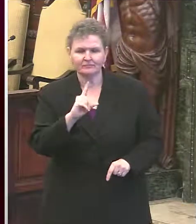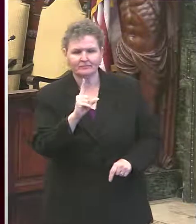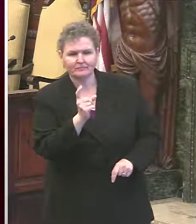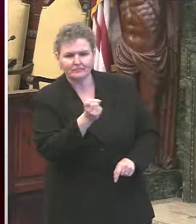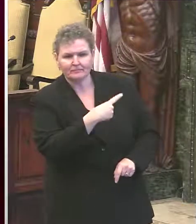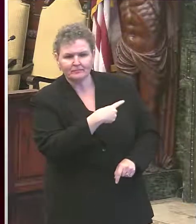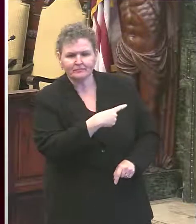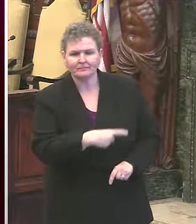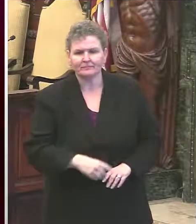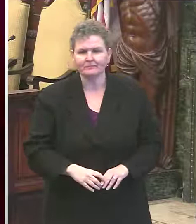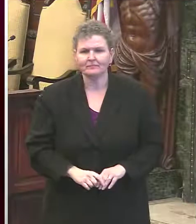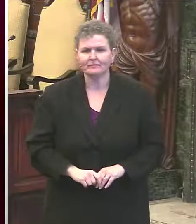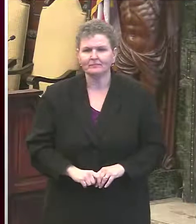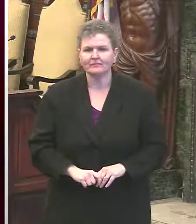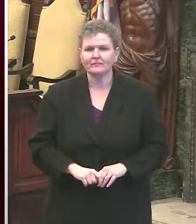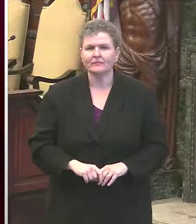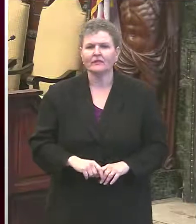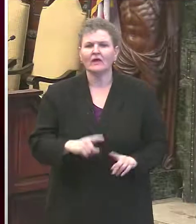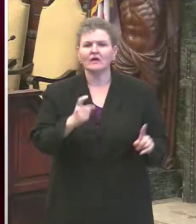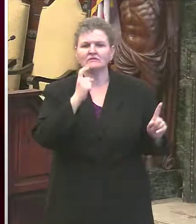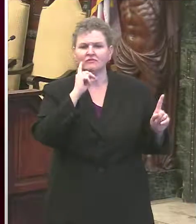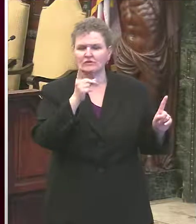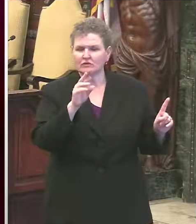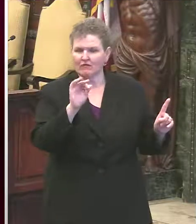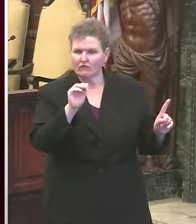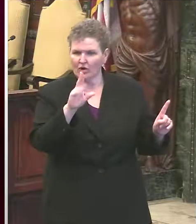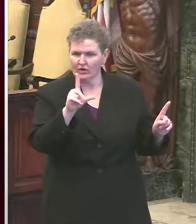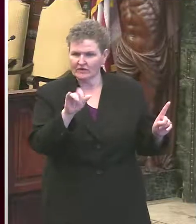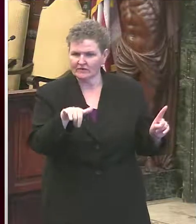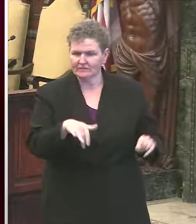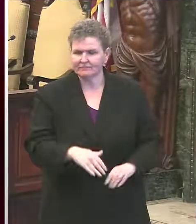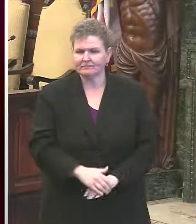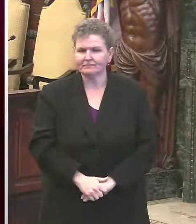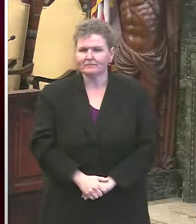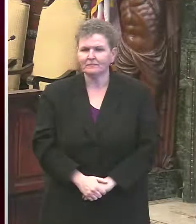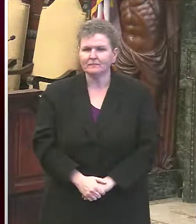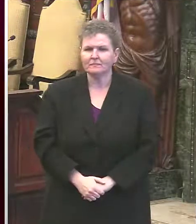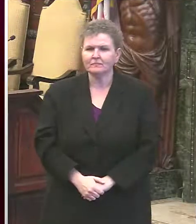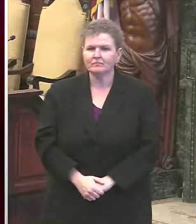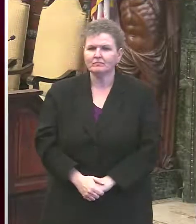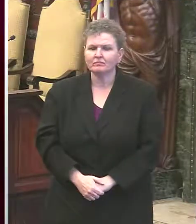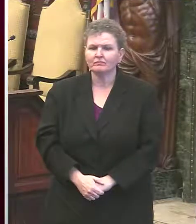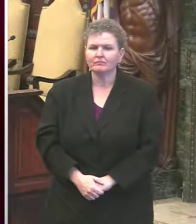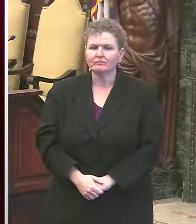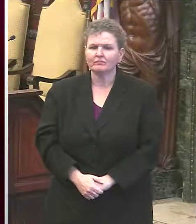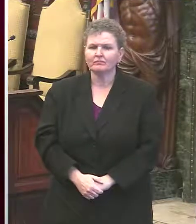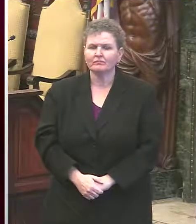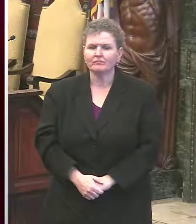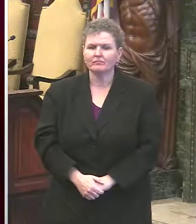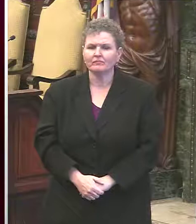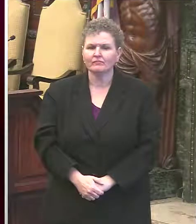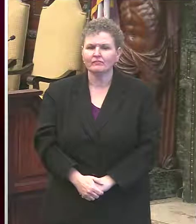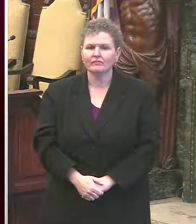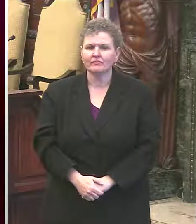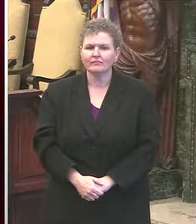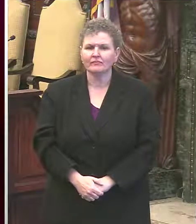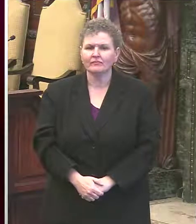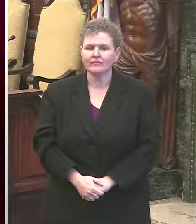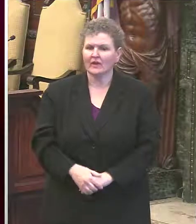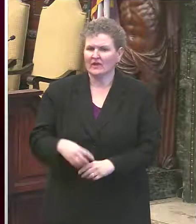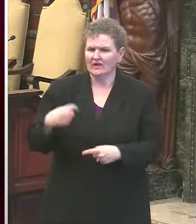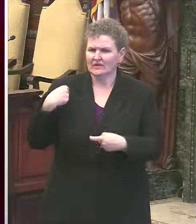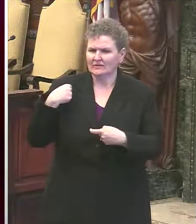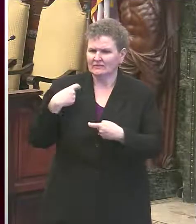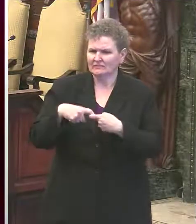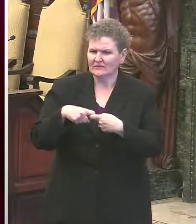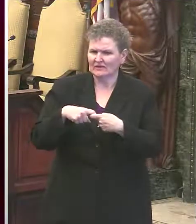Good afternoon, Dr. Farley. My question is for you. What is the plan right now to expand vaccine accessibility to the Latino and Hispanic community, and where do requests